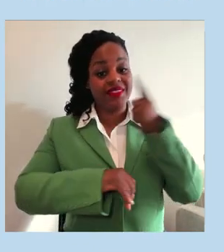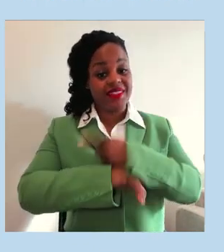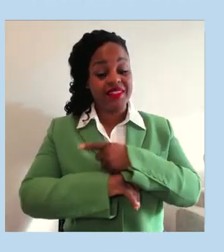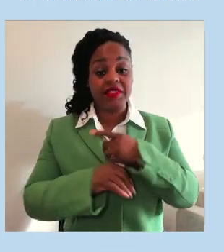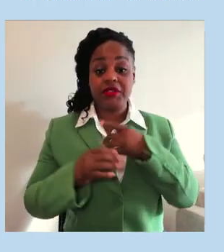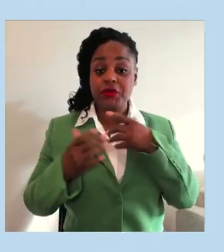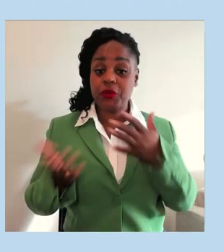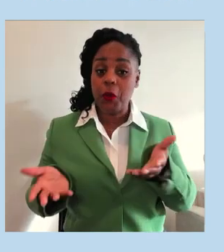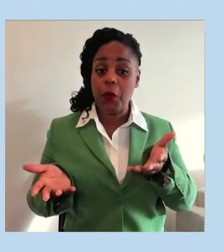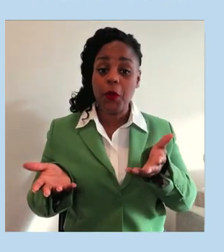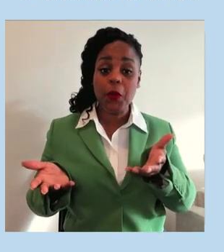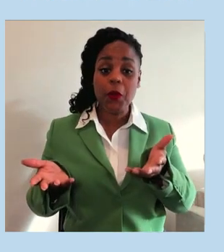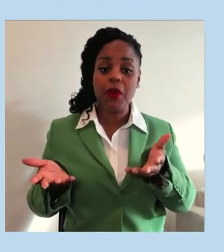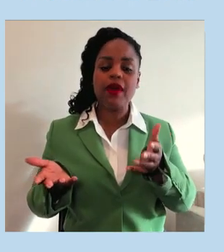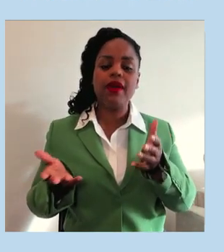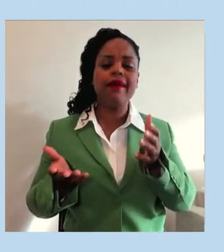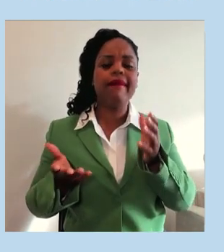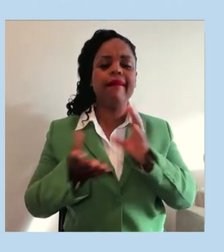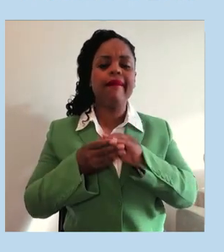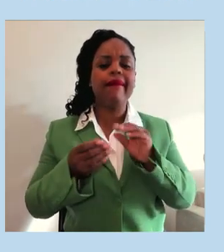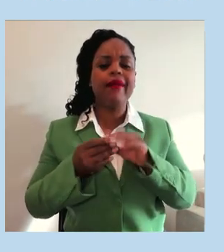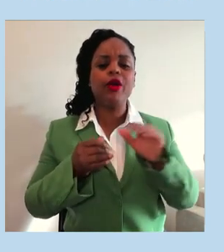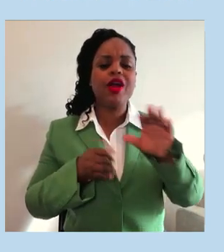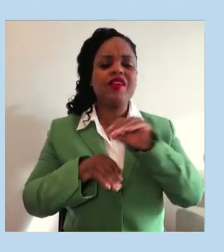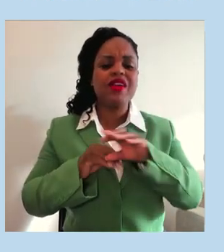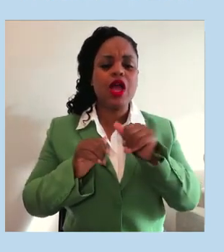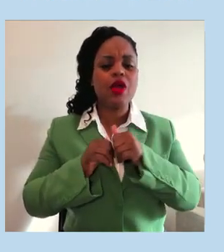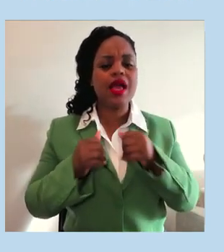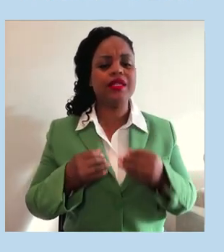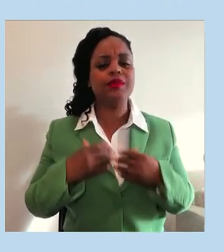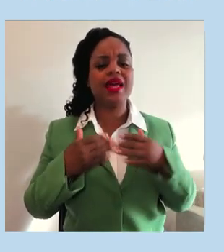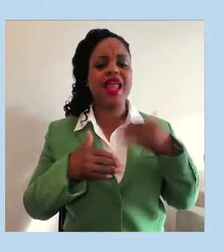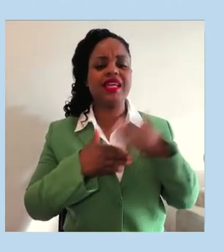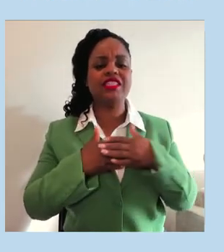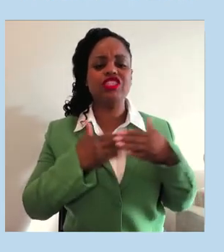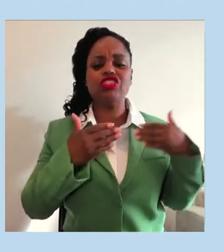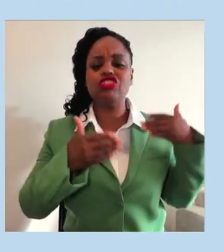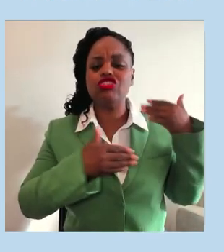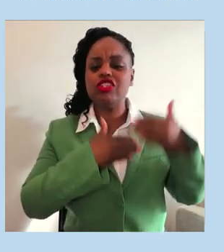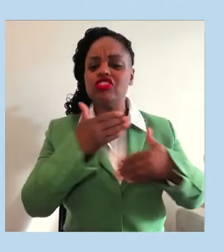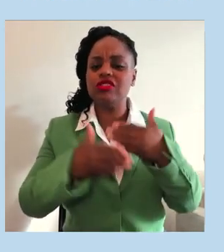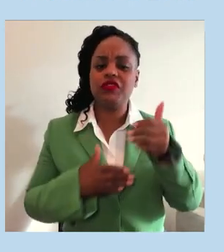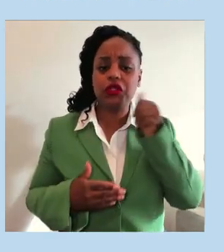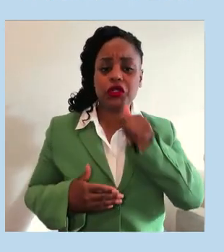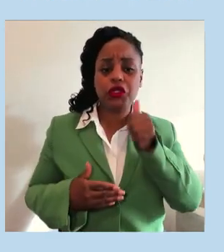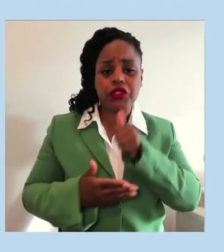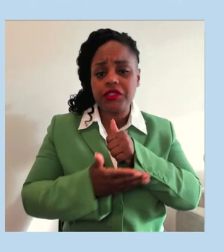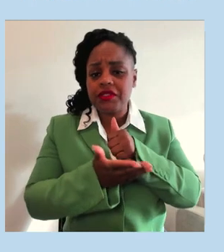and inspiring the next generation of girls to advance greater equity and inclusion?